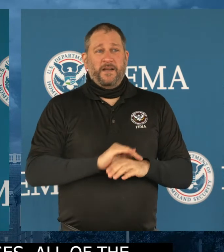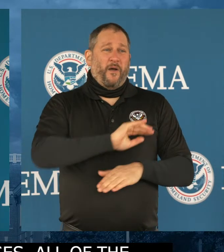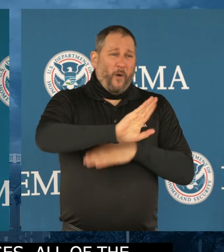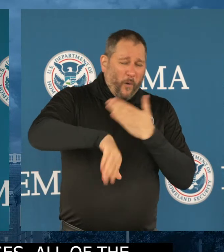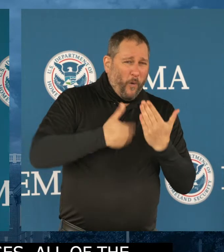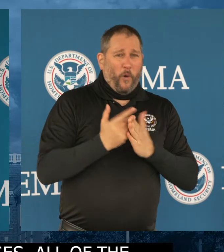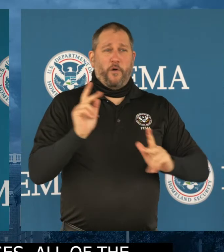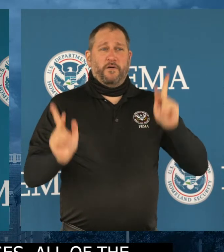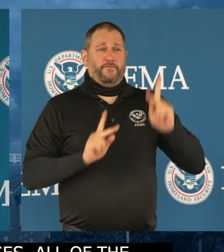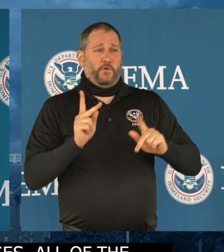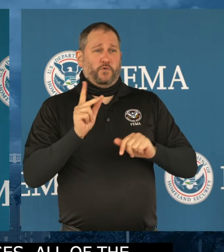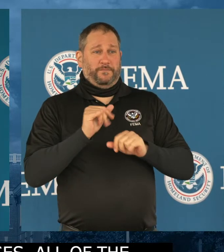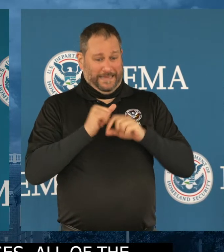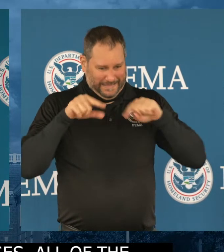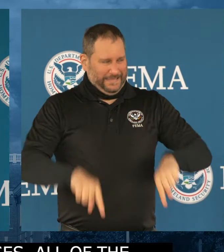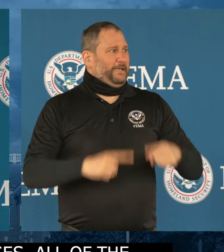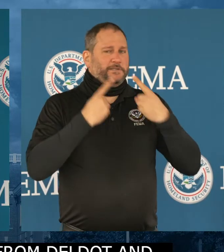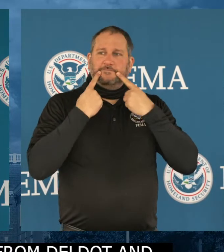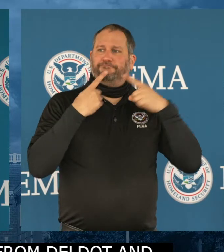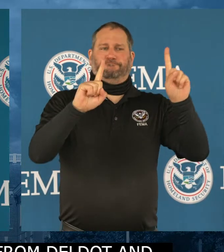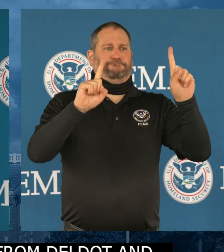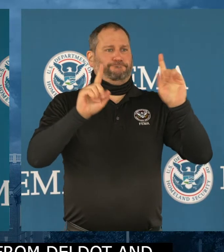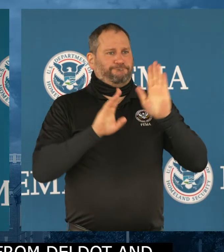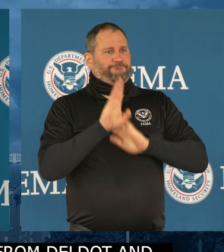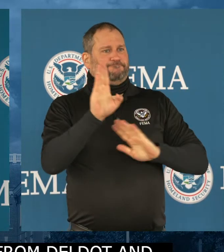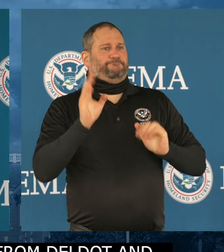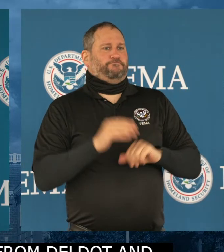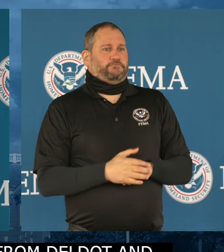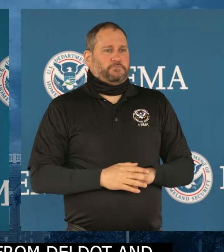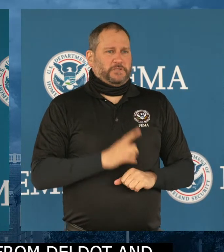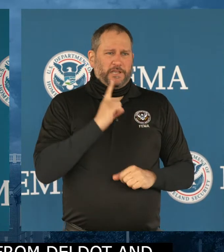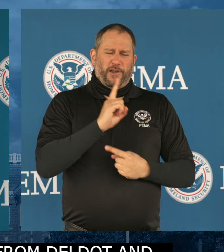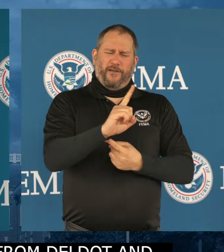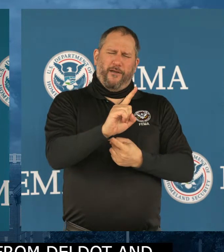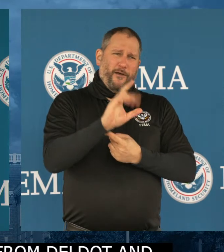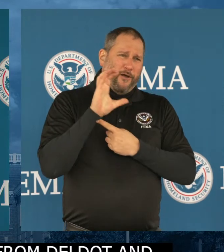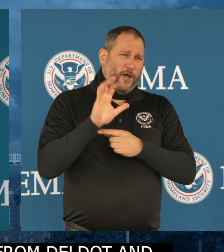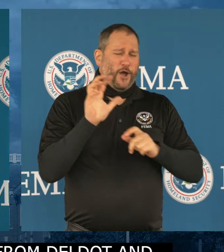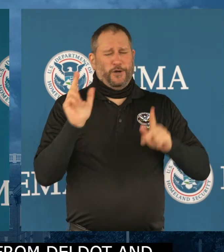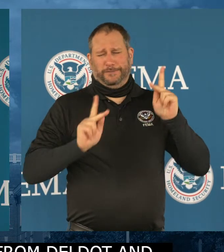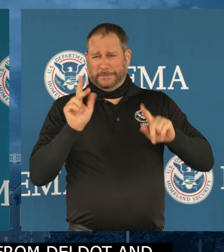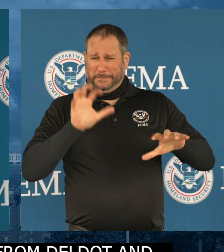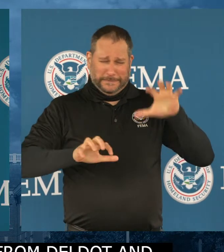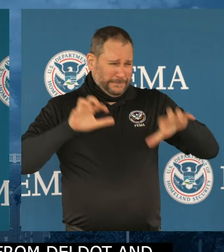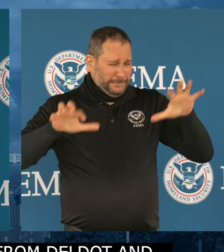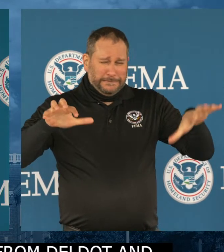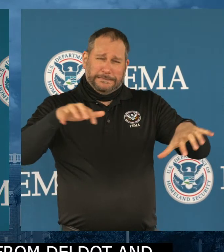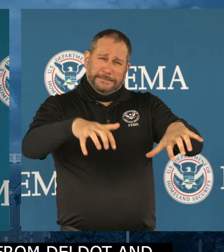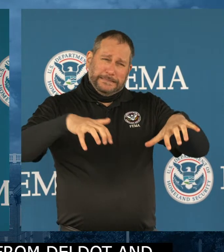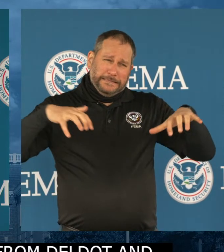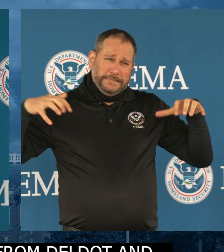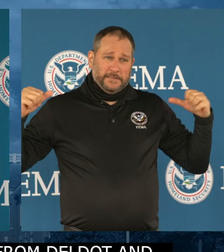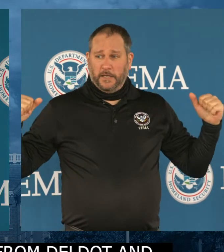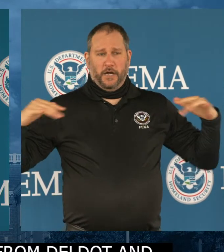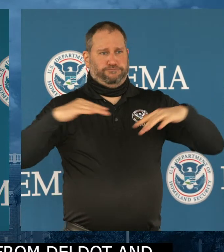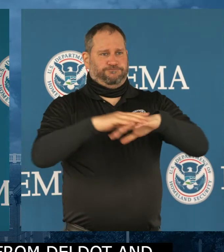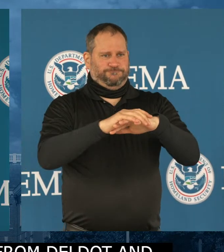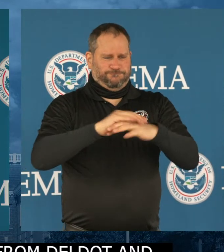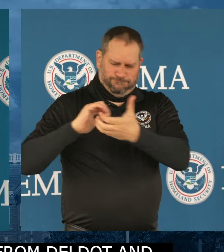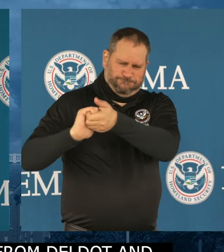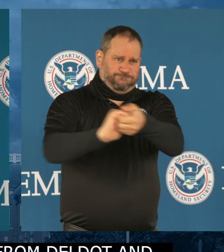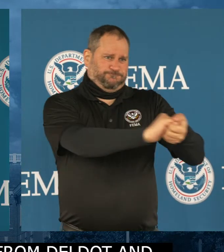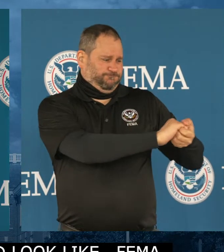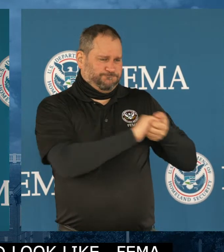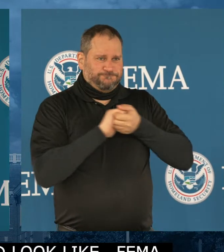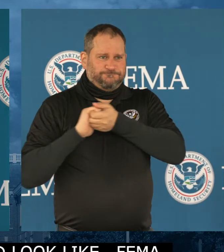have made this possible. And it's really hundreds of them. And that's what FEMA is bringing to the table. I think